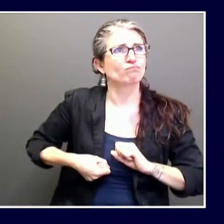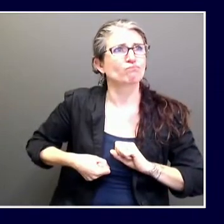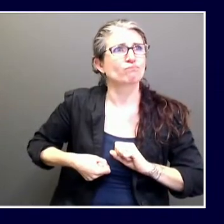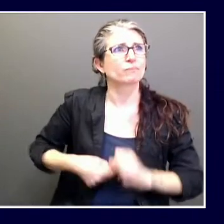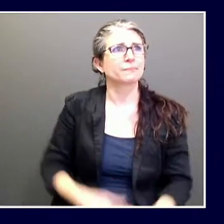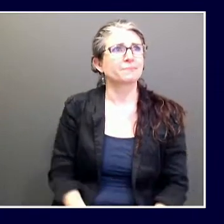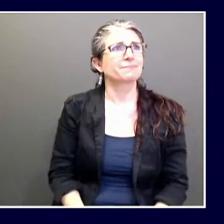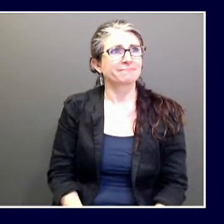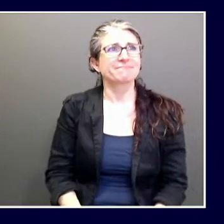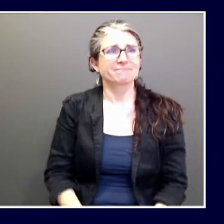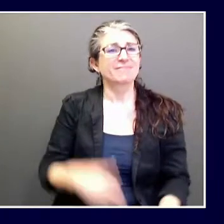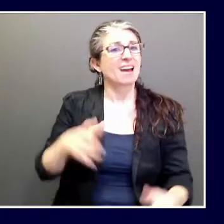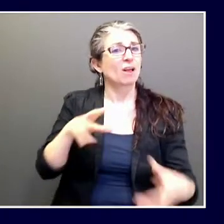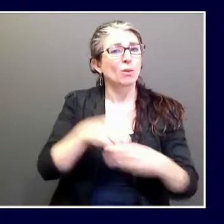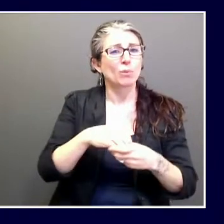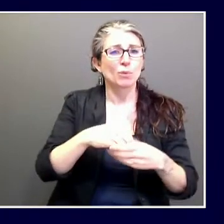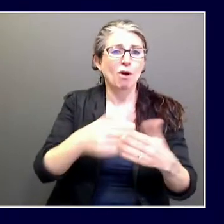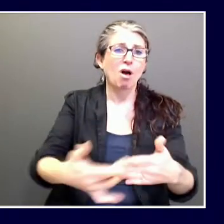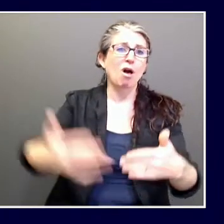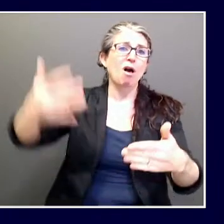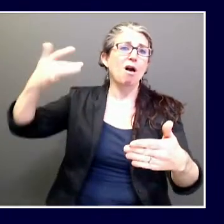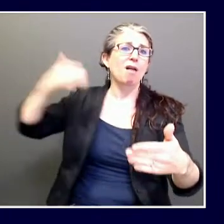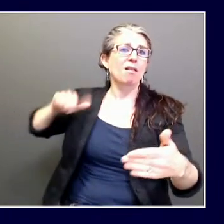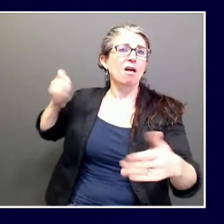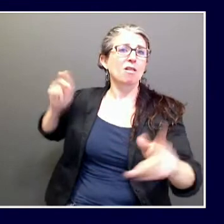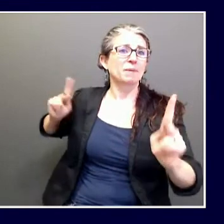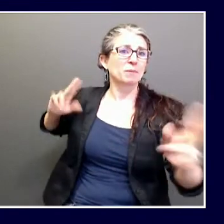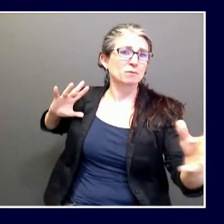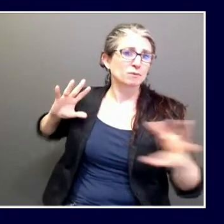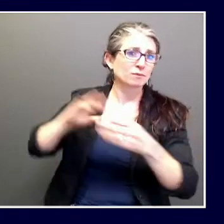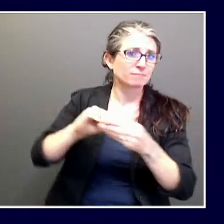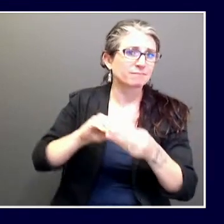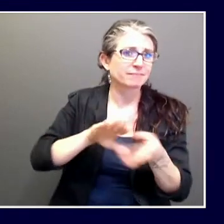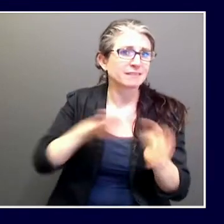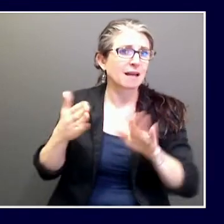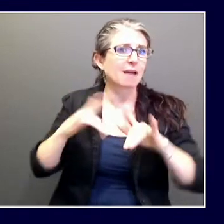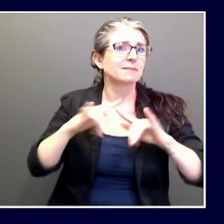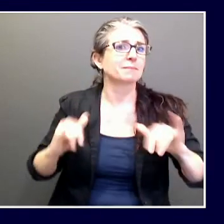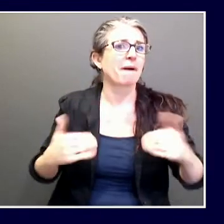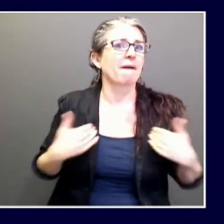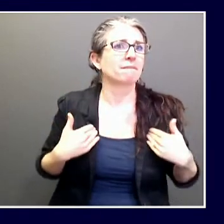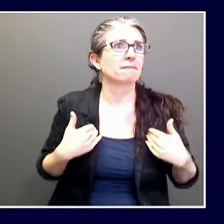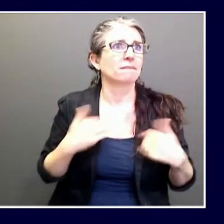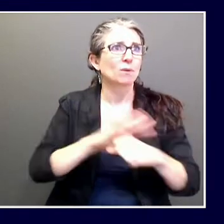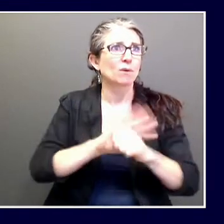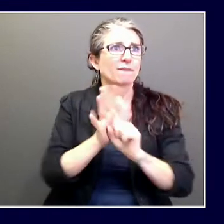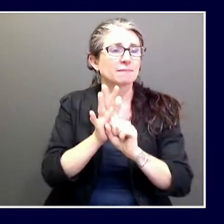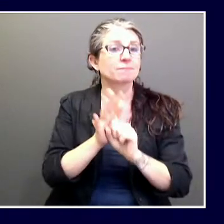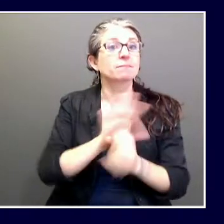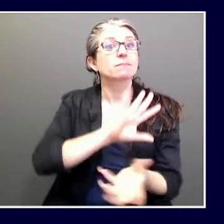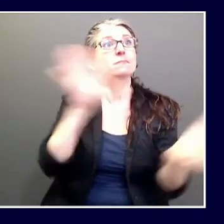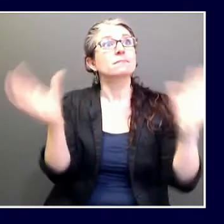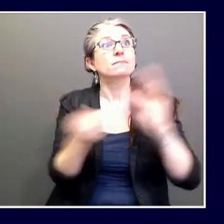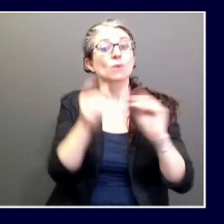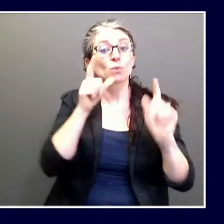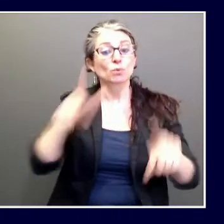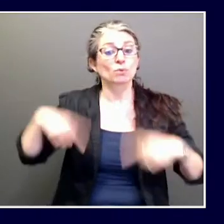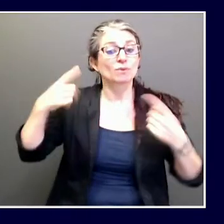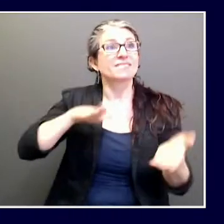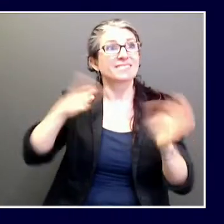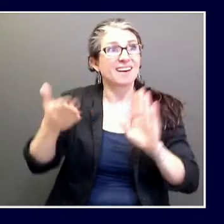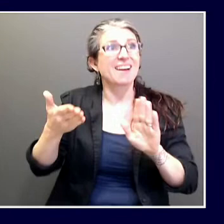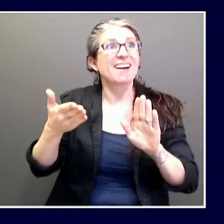COVID-19. Their 3 deaths bring our total number of deaths in Maine associated with COVID-19 to